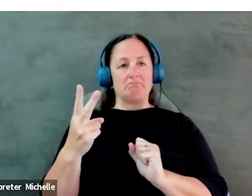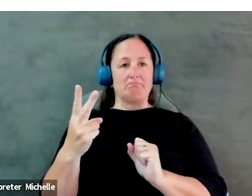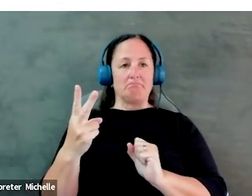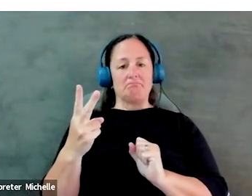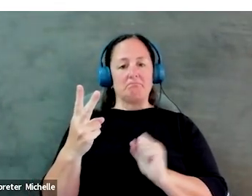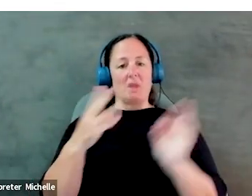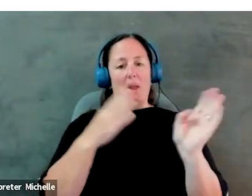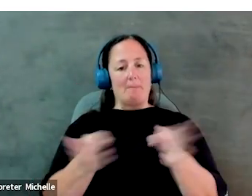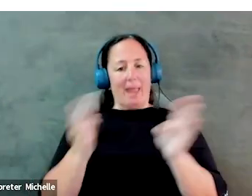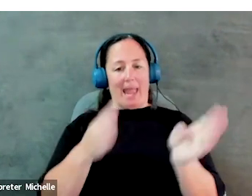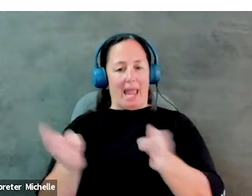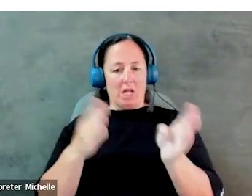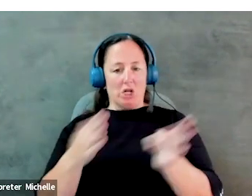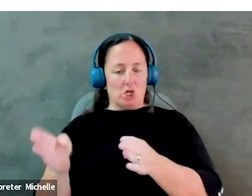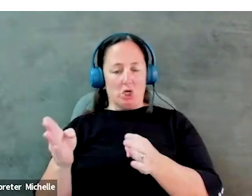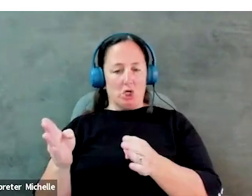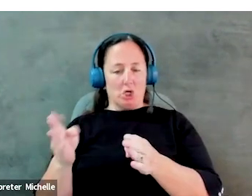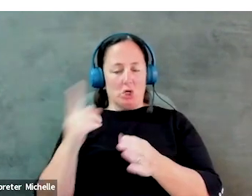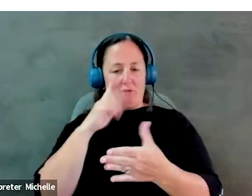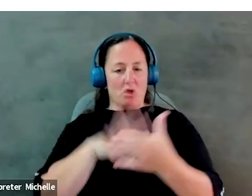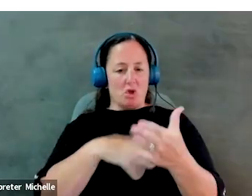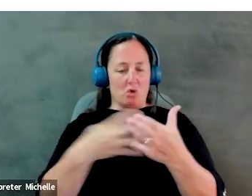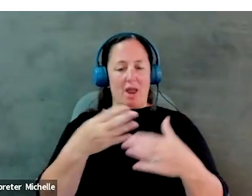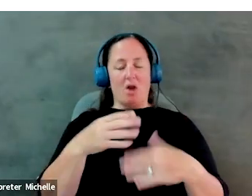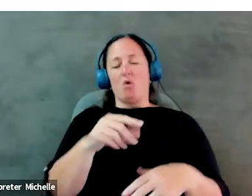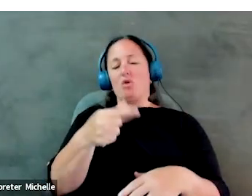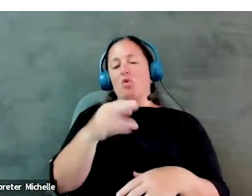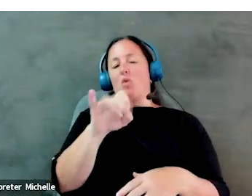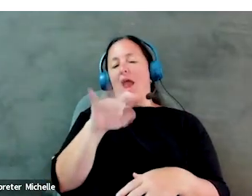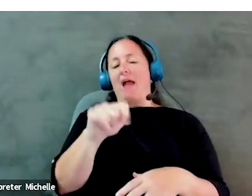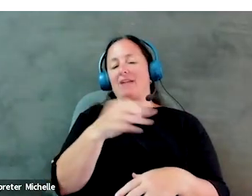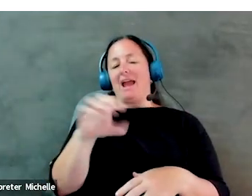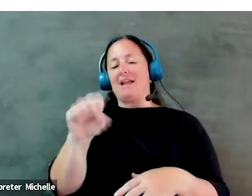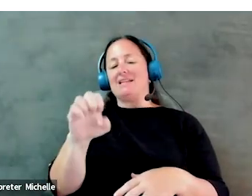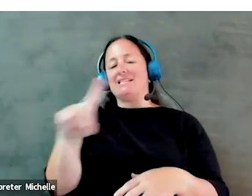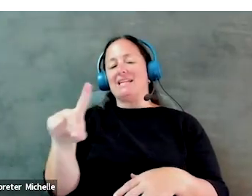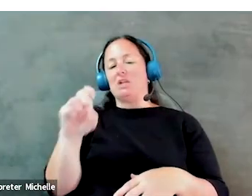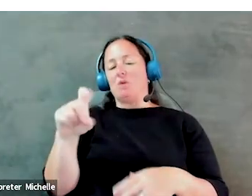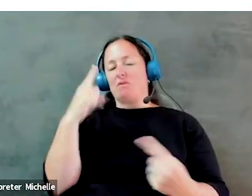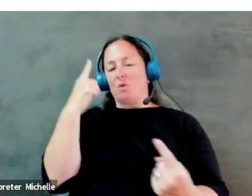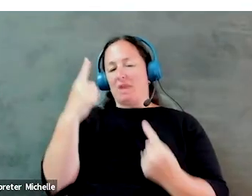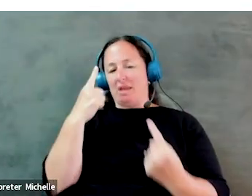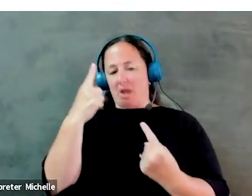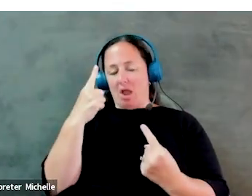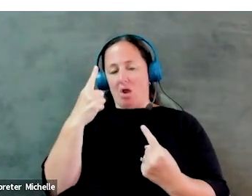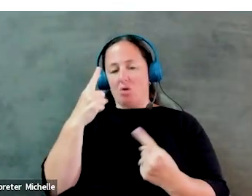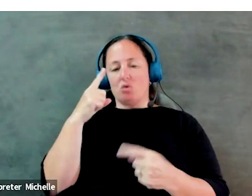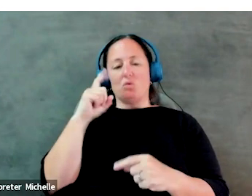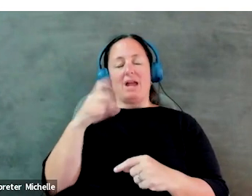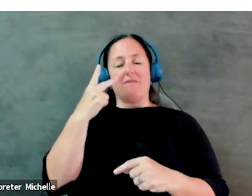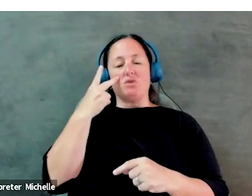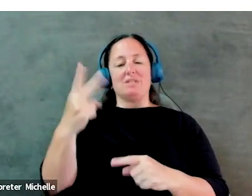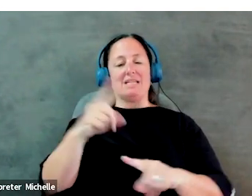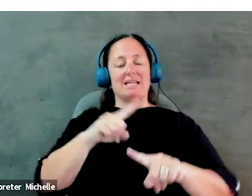a, a pattern of the graft and the seedling that we have to take into account. And we have